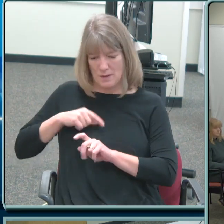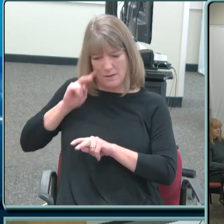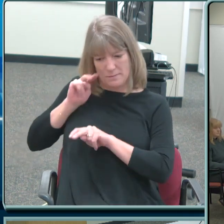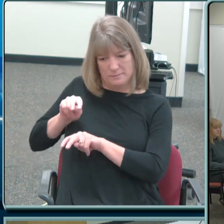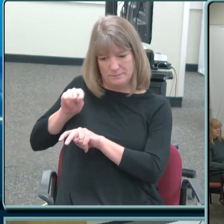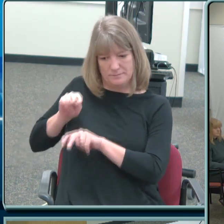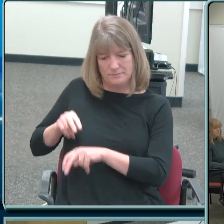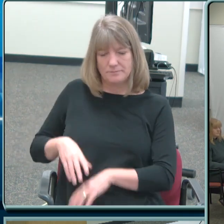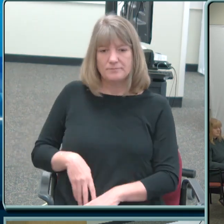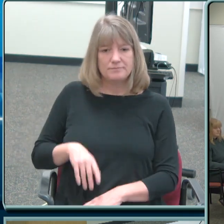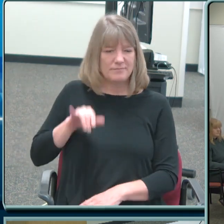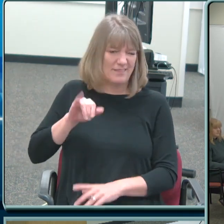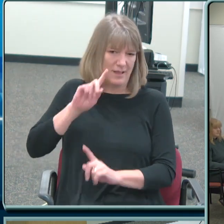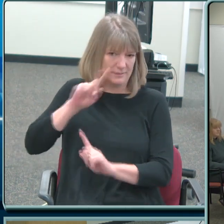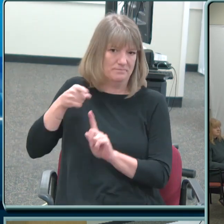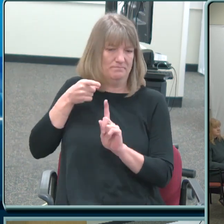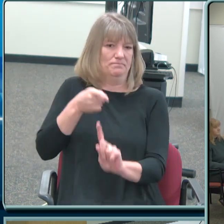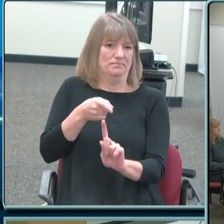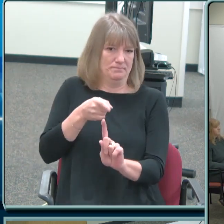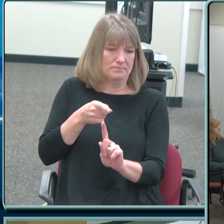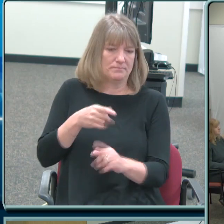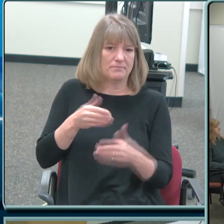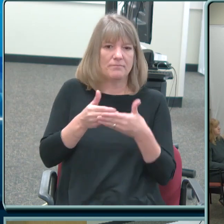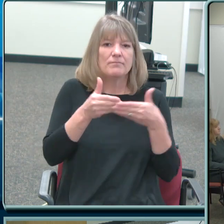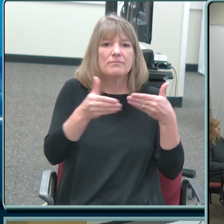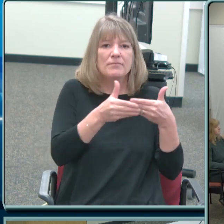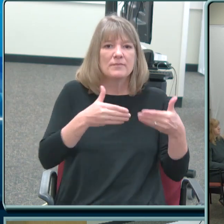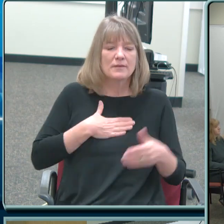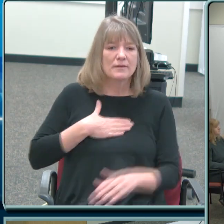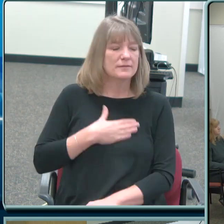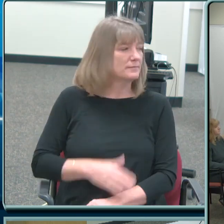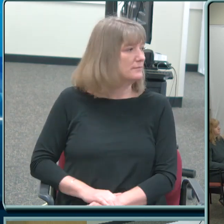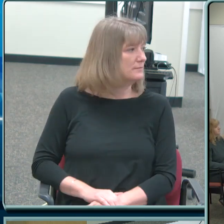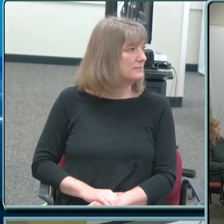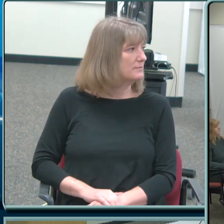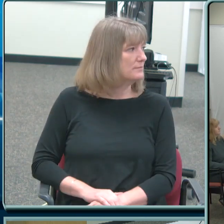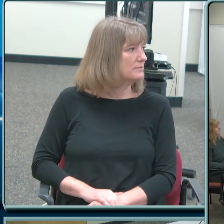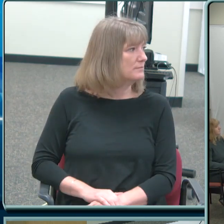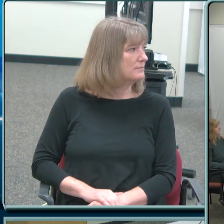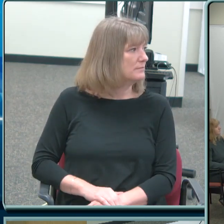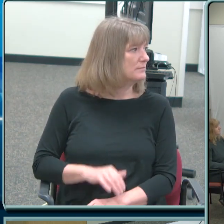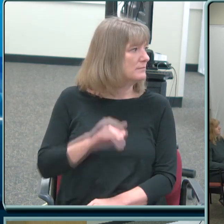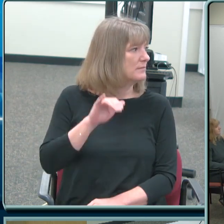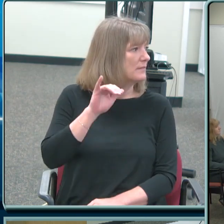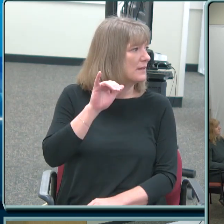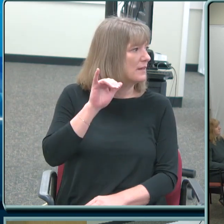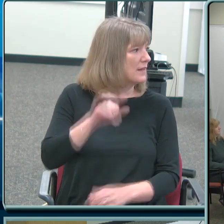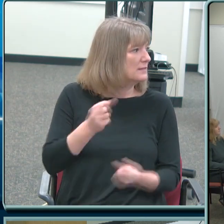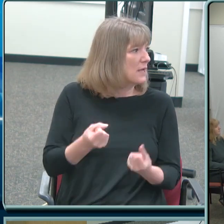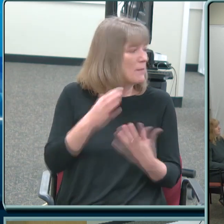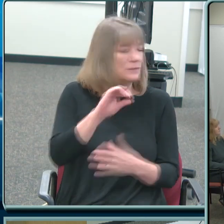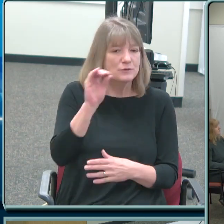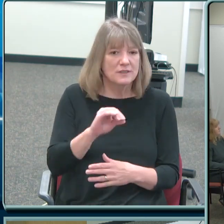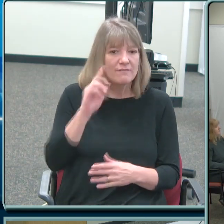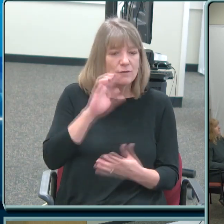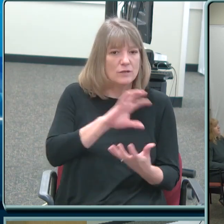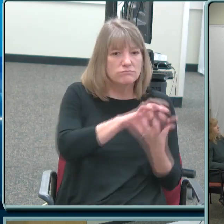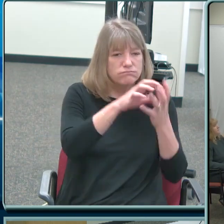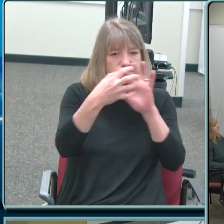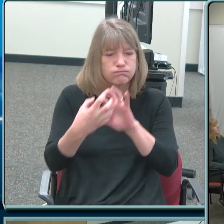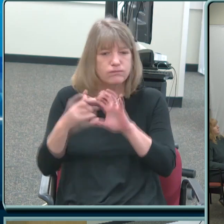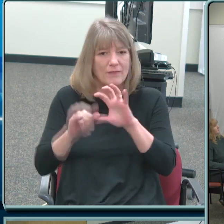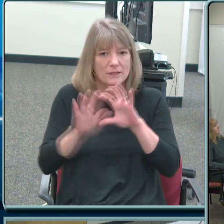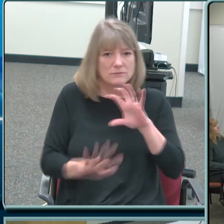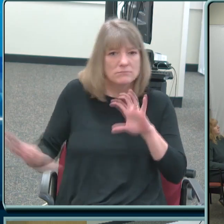attention to. That's the bottom line. Next slide, please. So this is a pie of the percentage of variants circling around